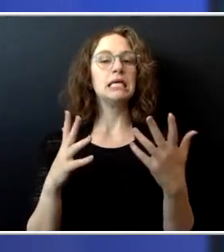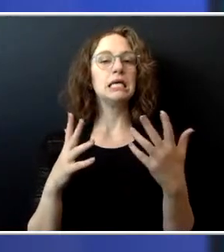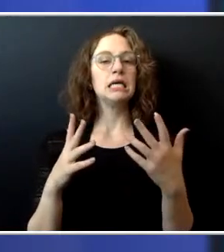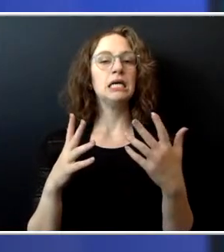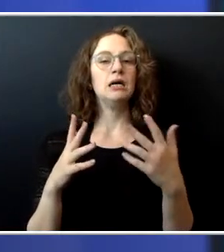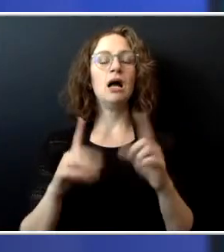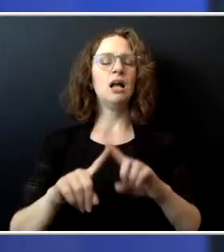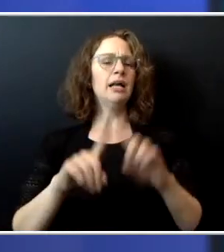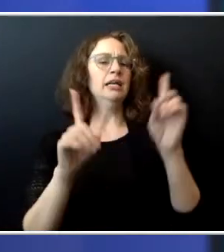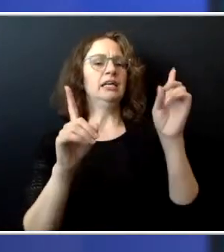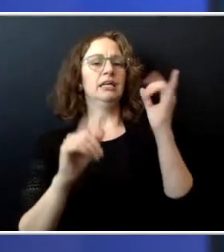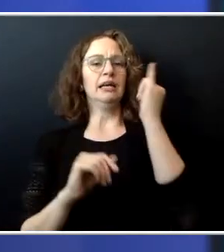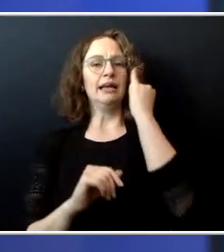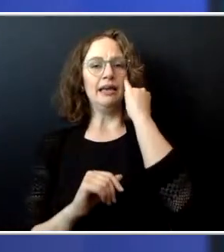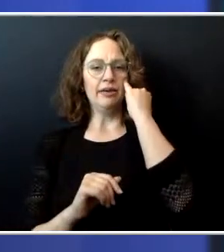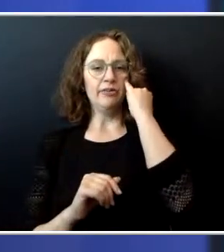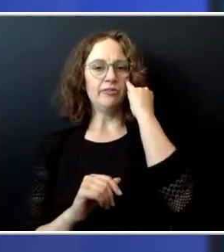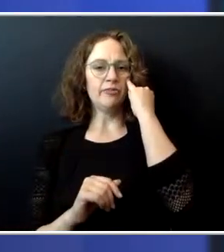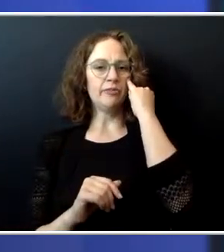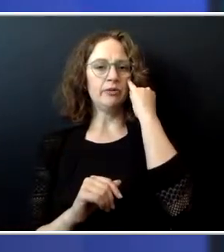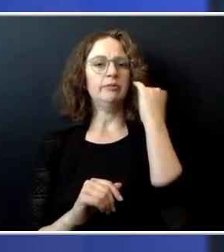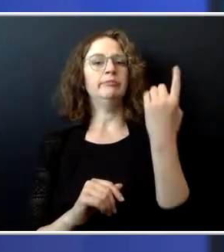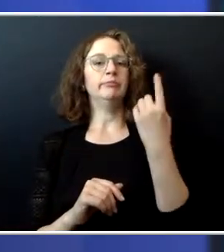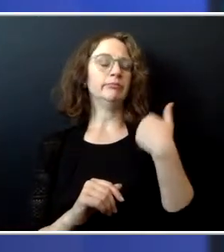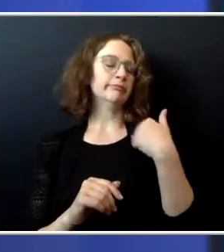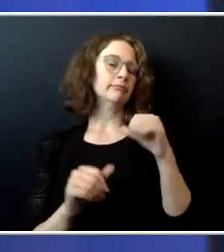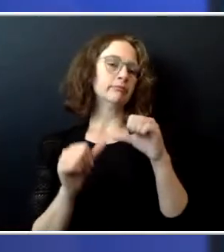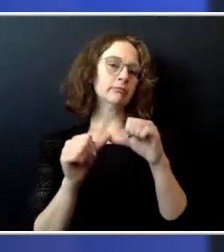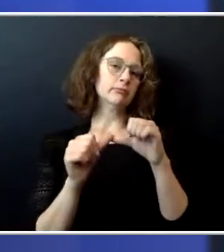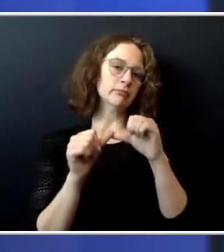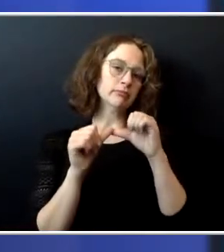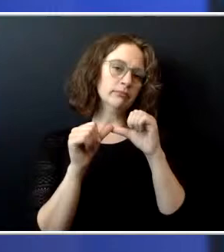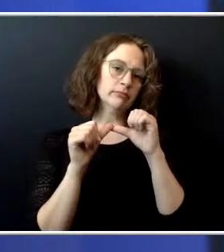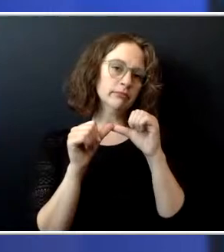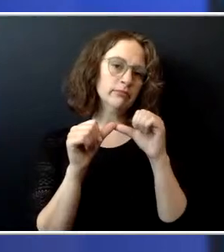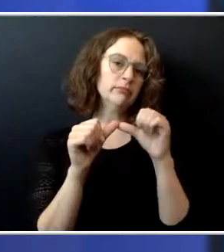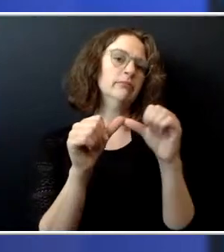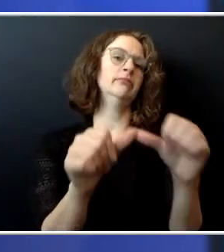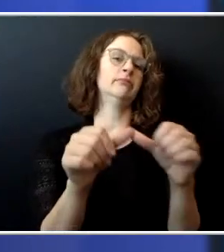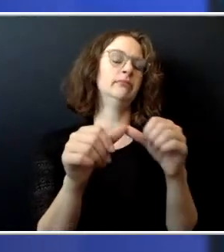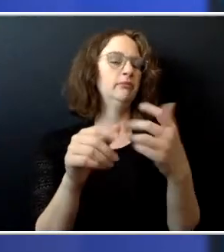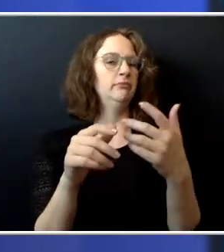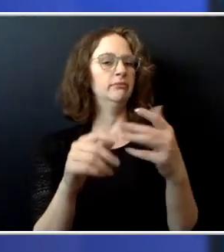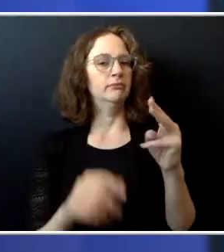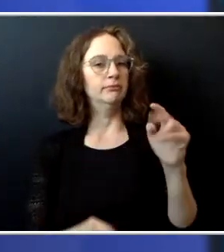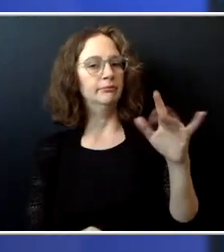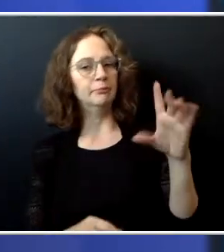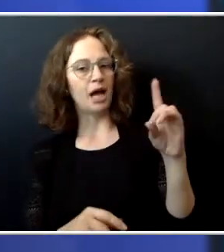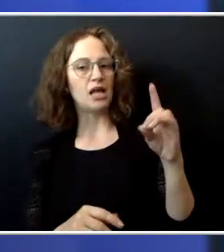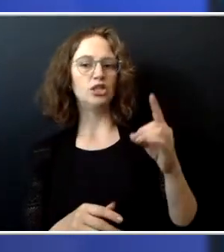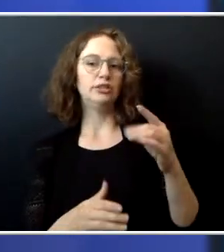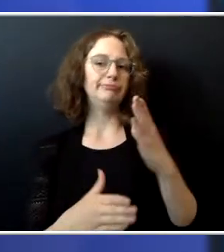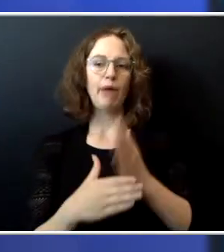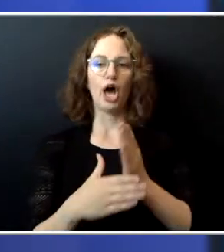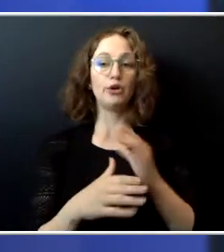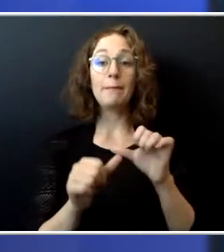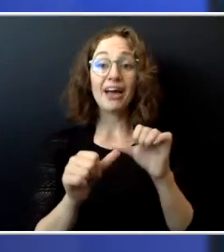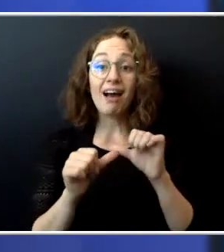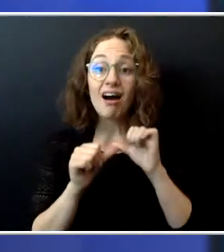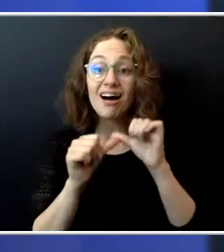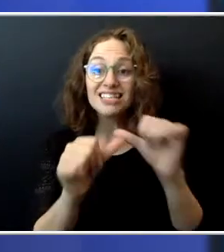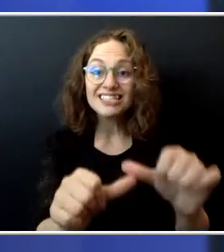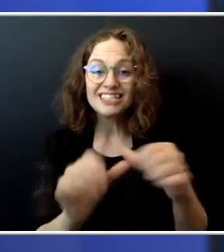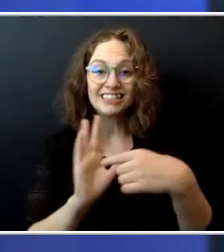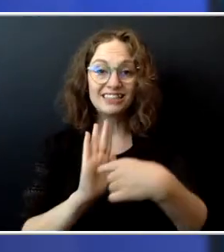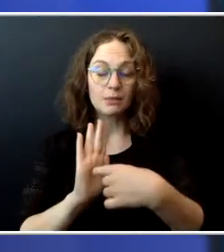like chronic and, just consider mild to moderate symptoms, because it's common to not be able